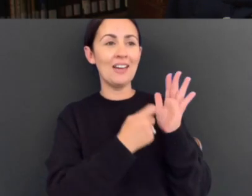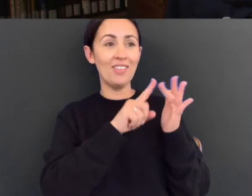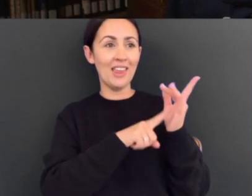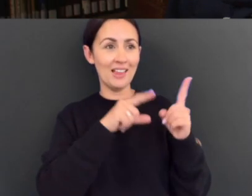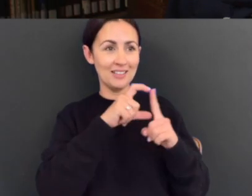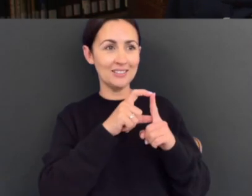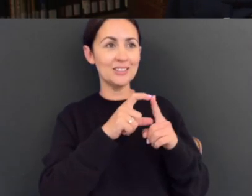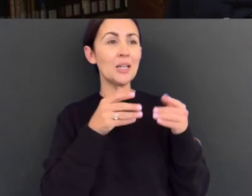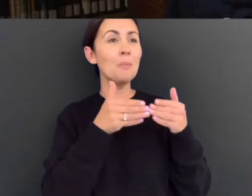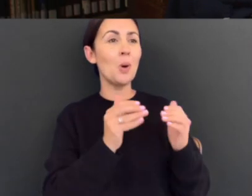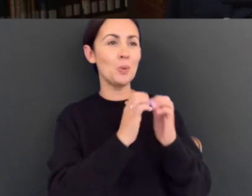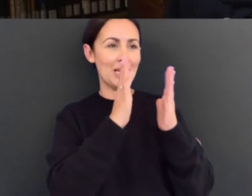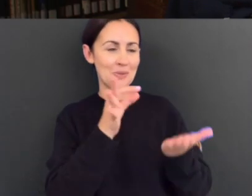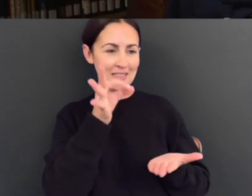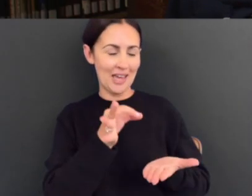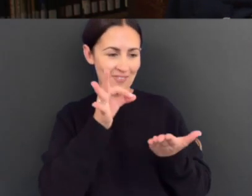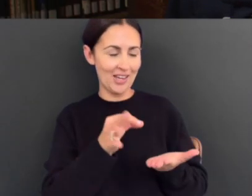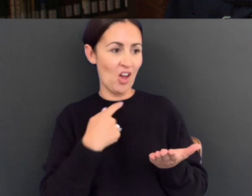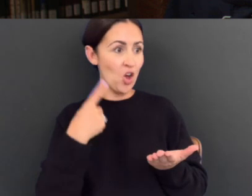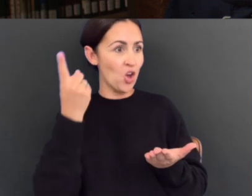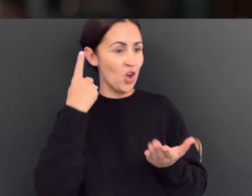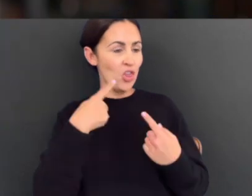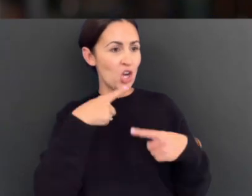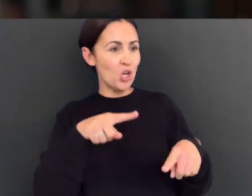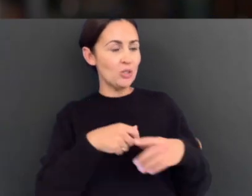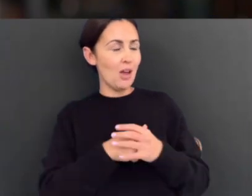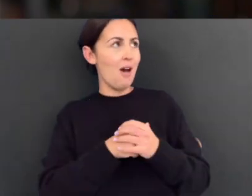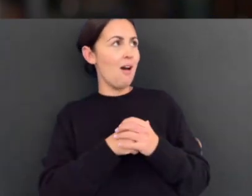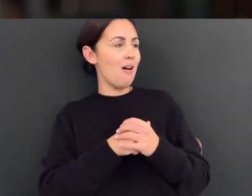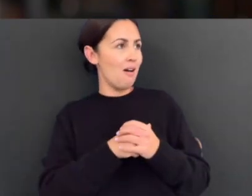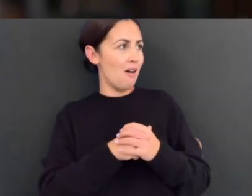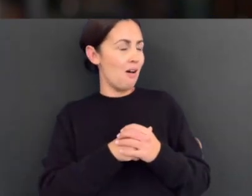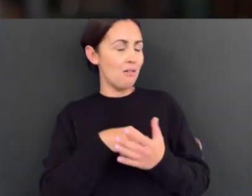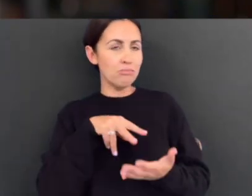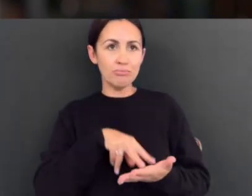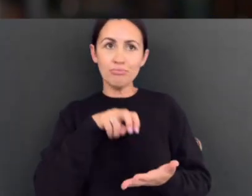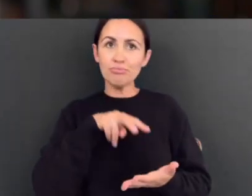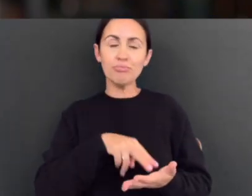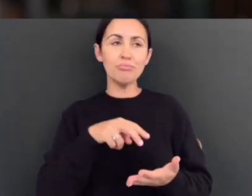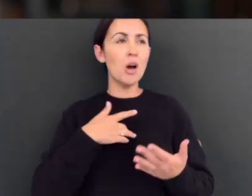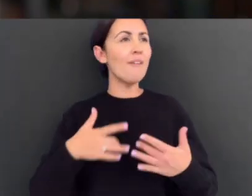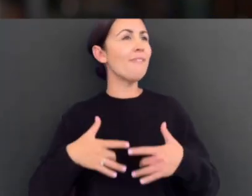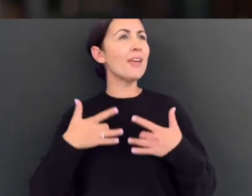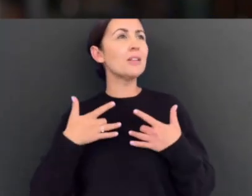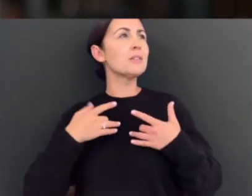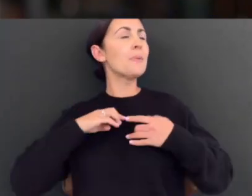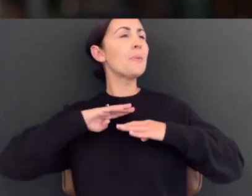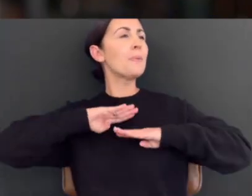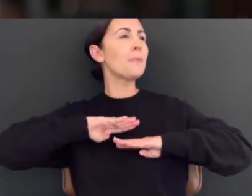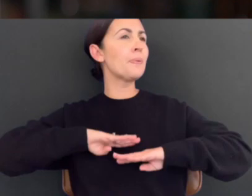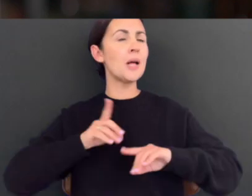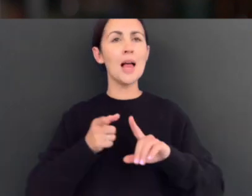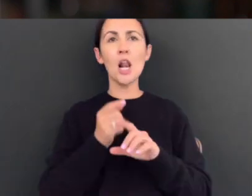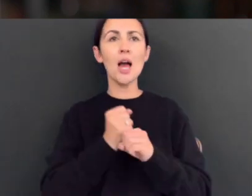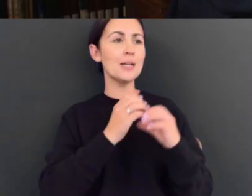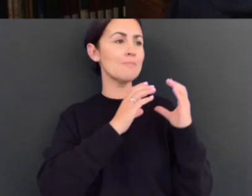elated, and I felt a great sense of lightness. I felt a kind of weight, a kind of burden